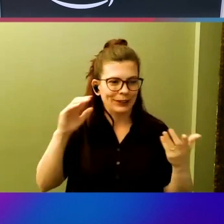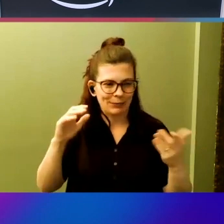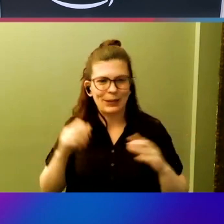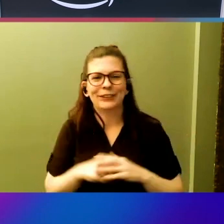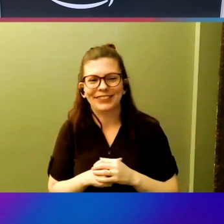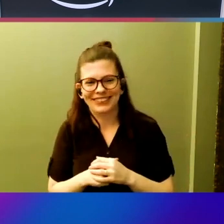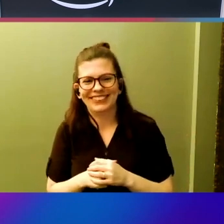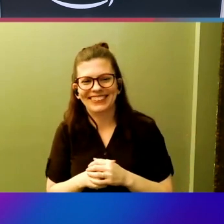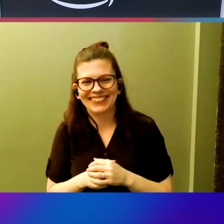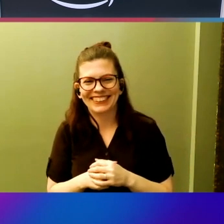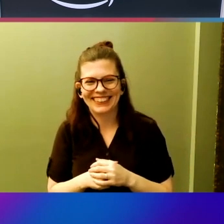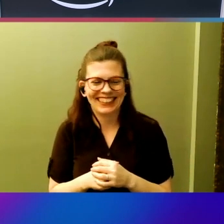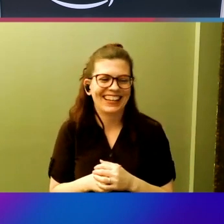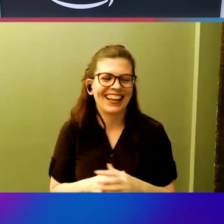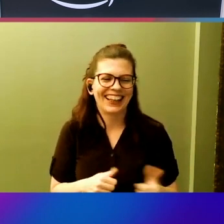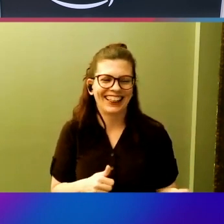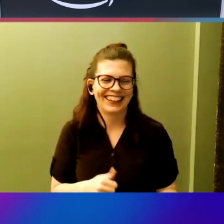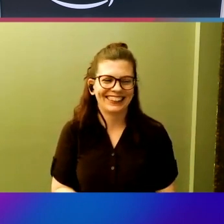Okay.